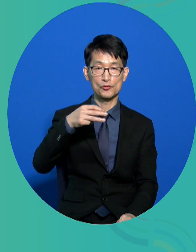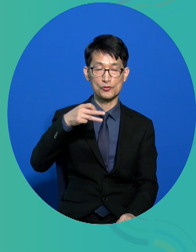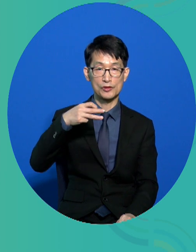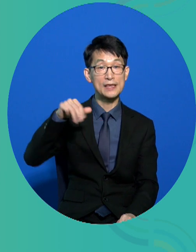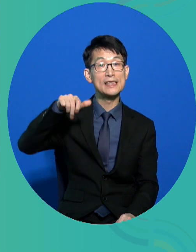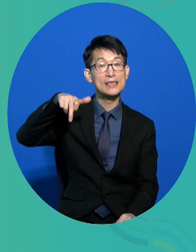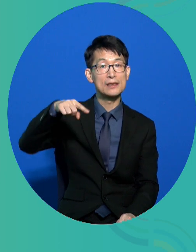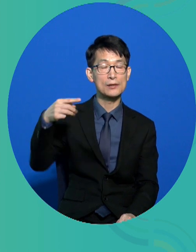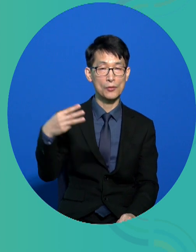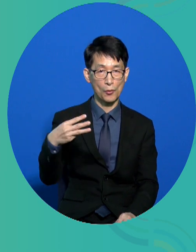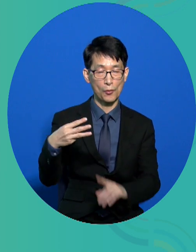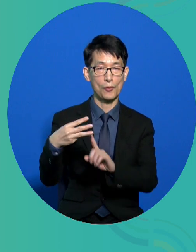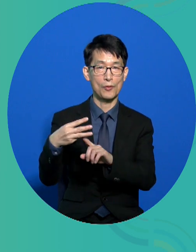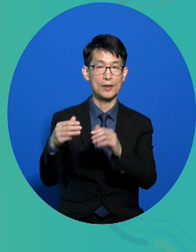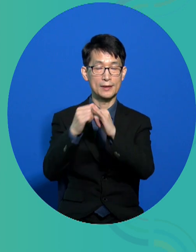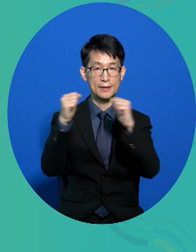all?